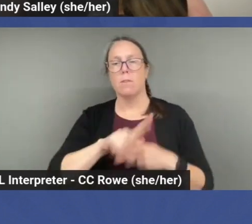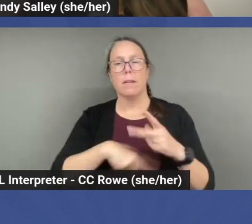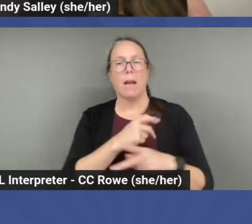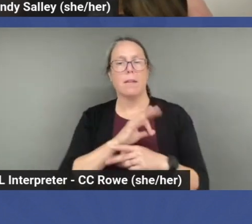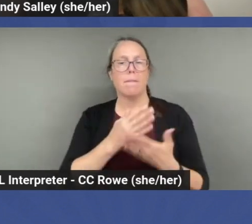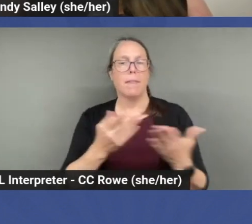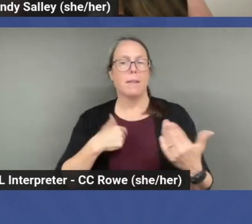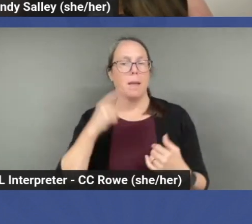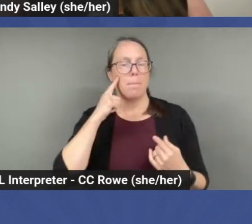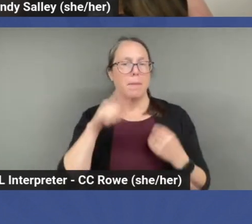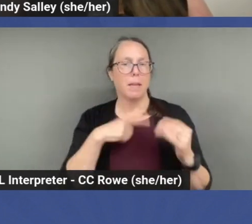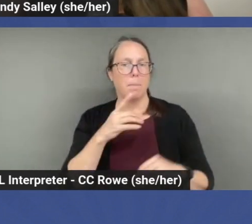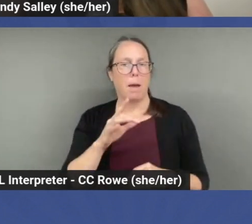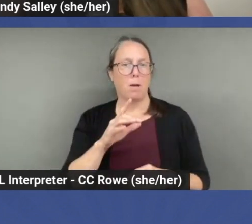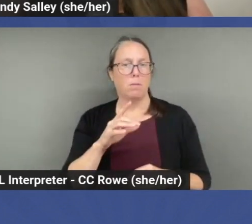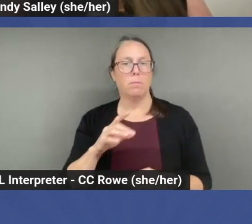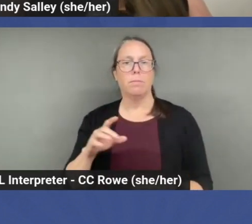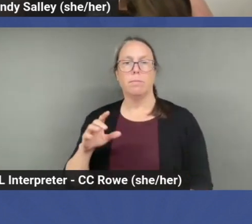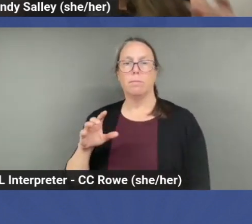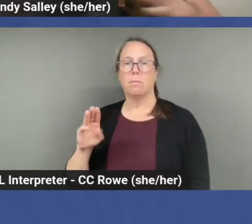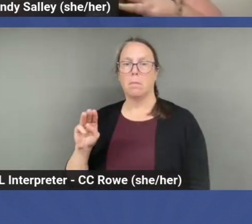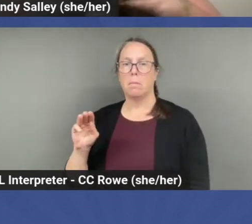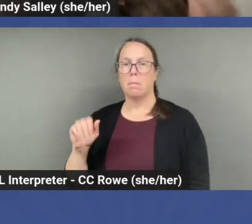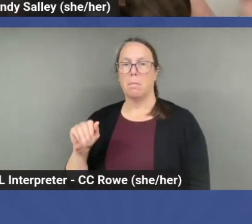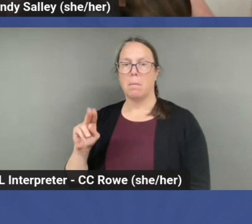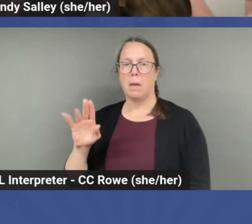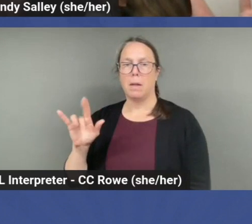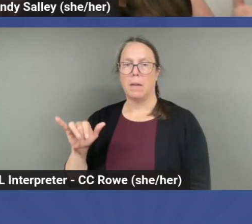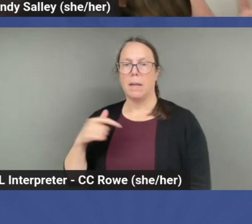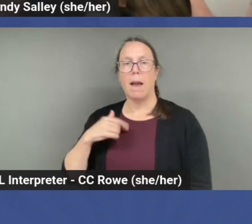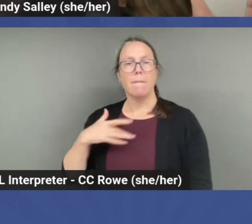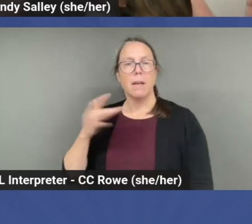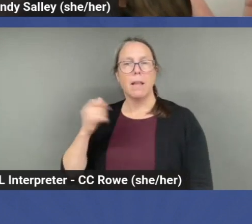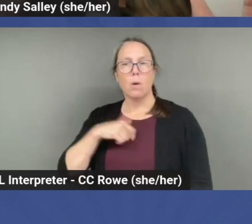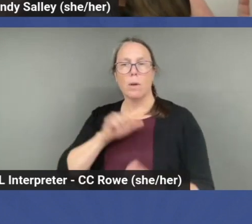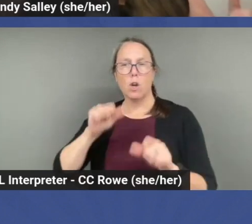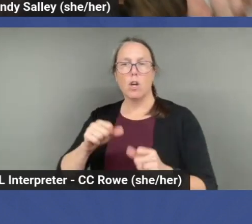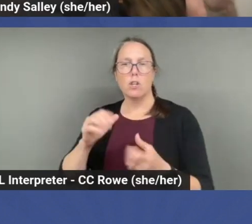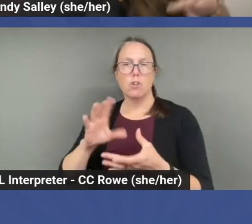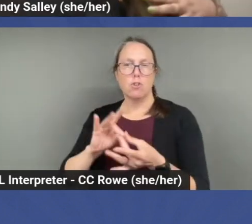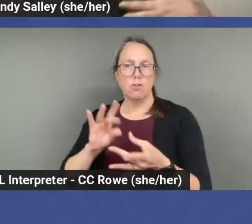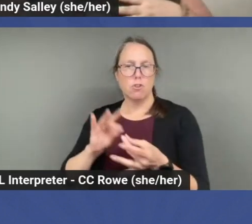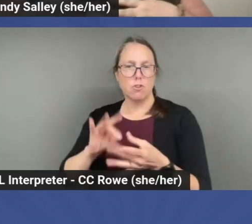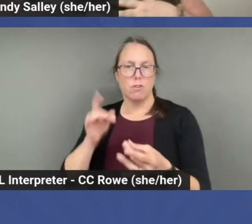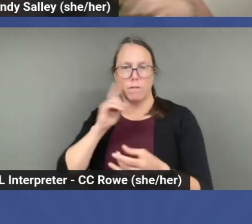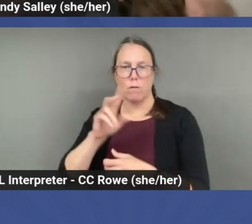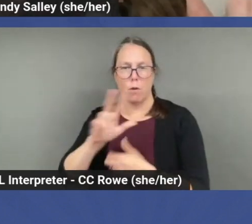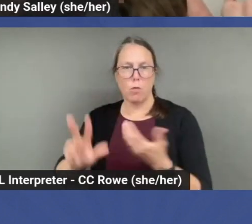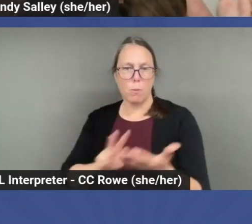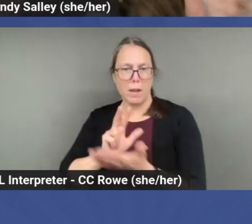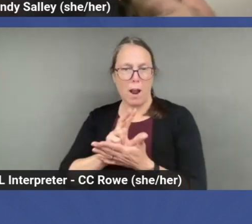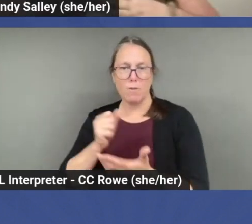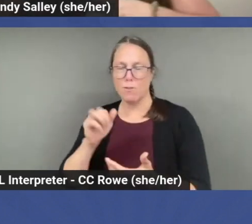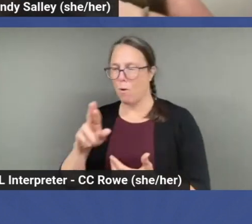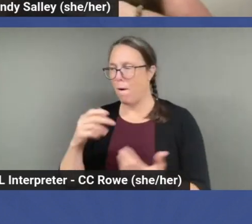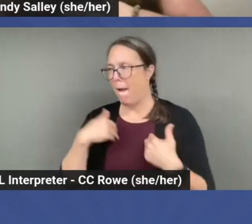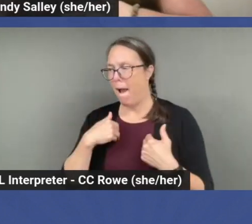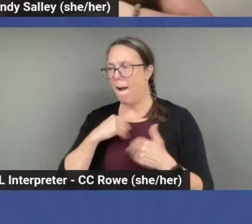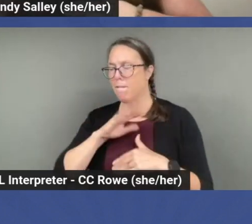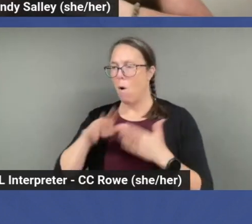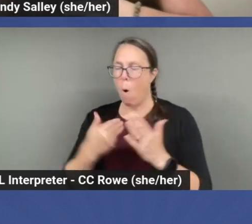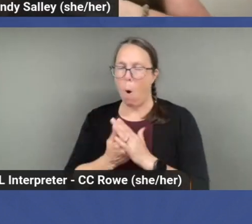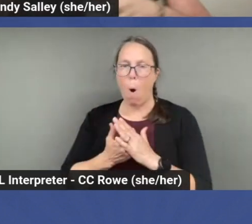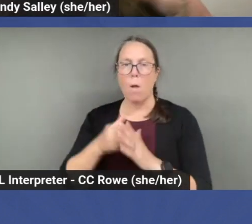about. Yeah. So I feel like we could probably talk about this for 3 hours, right? Or we could do like an entire